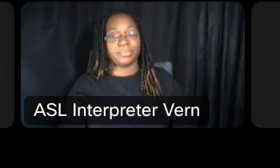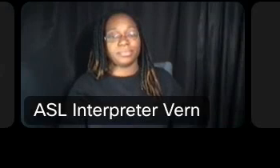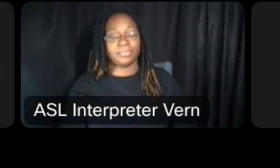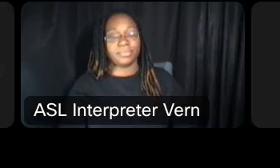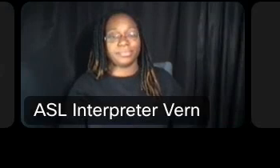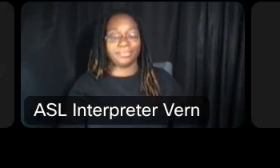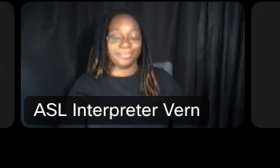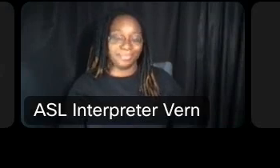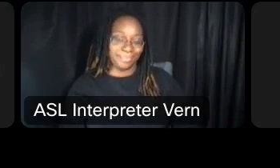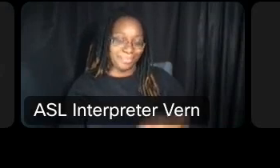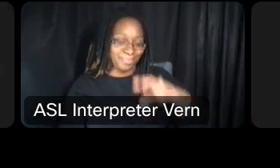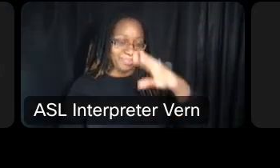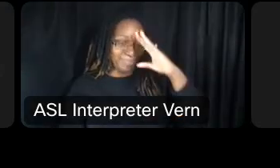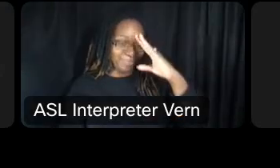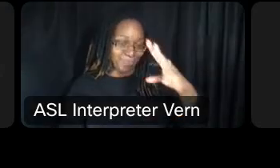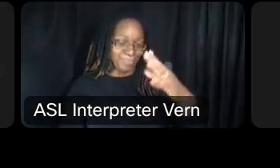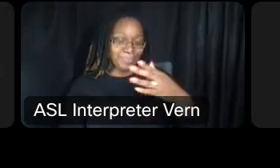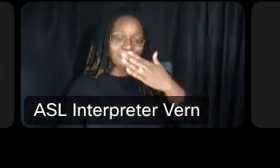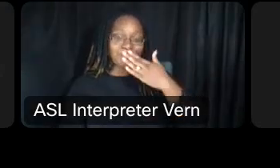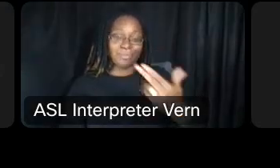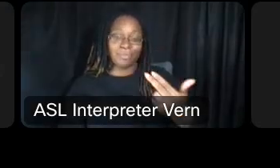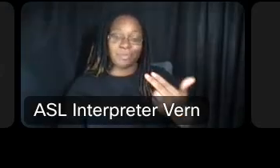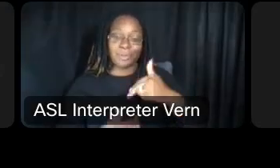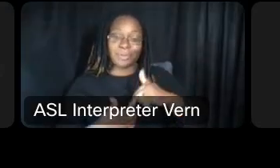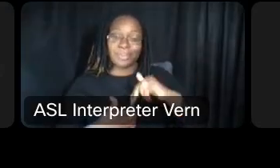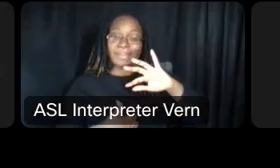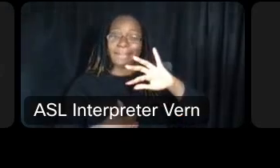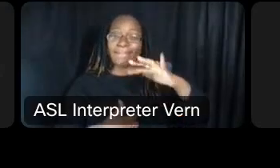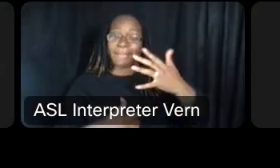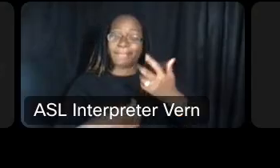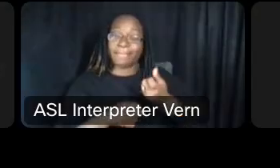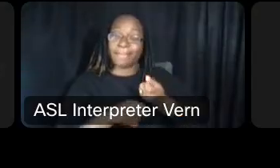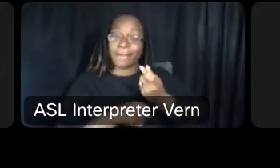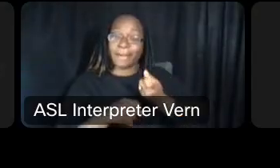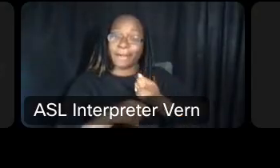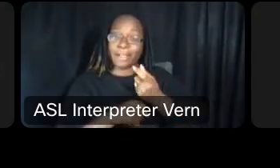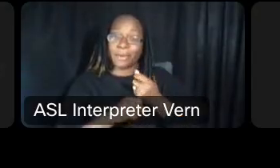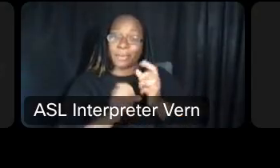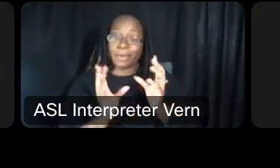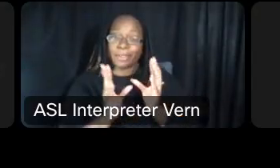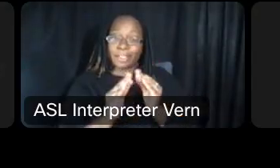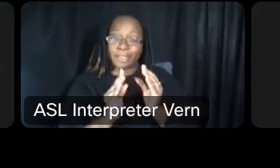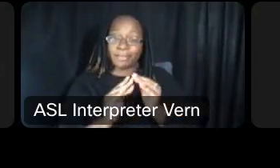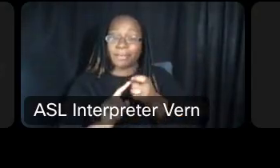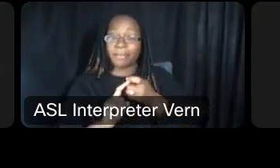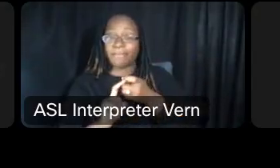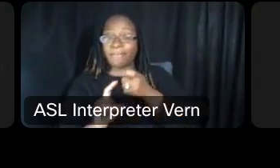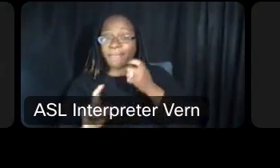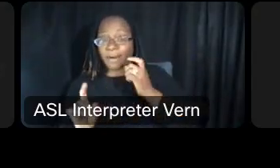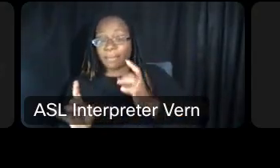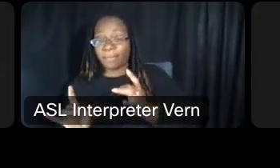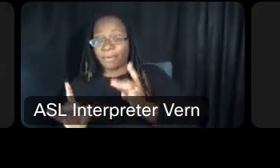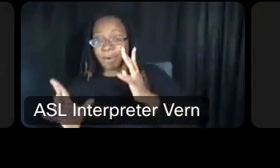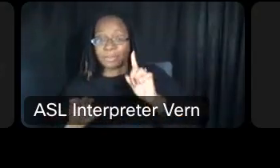Thank you for joining us for the fifth session in our series, From Crisis to Collaboration, Supporting Survivors